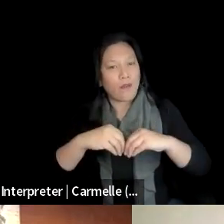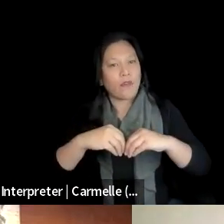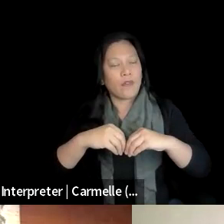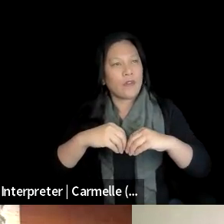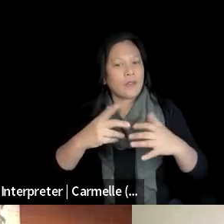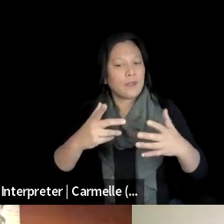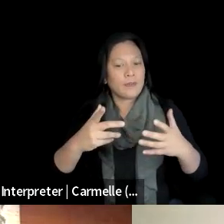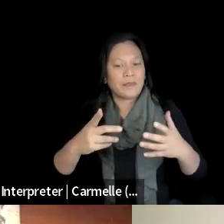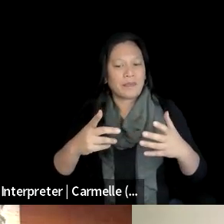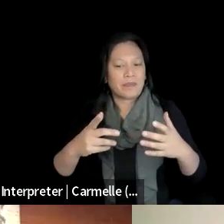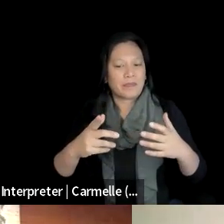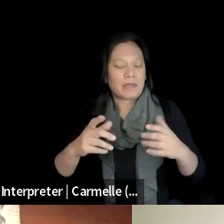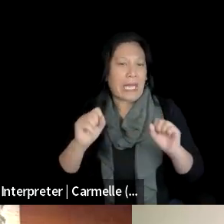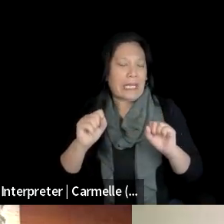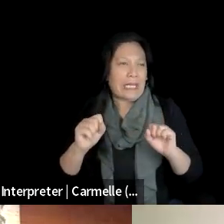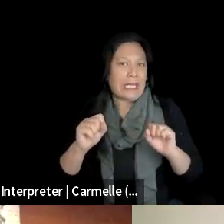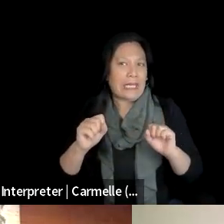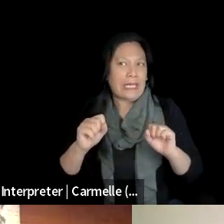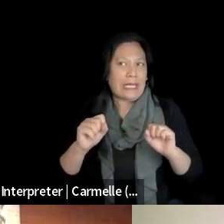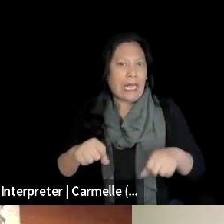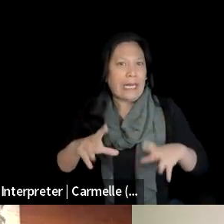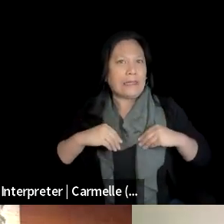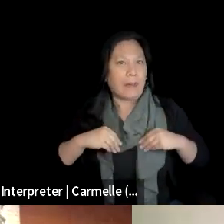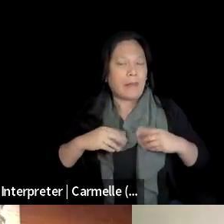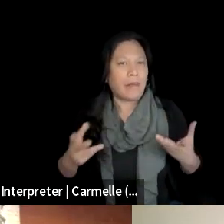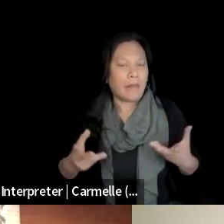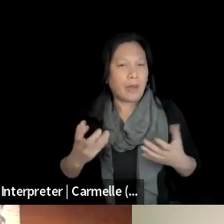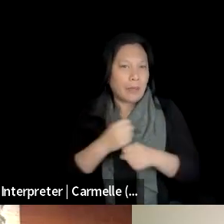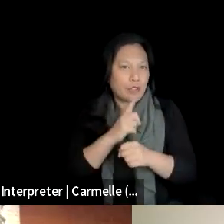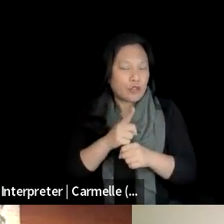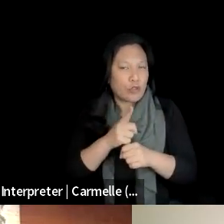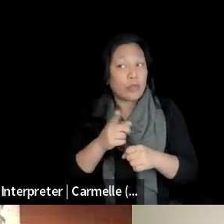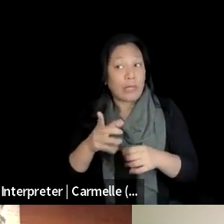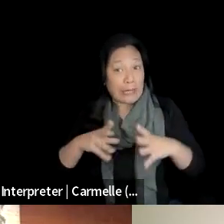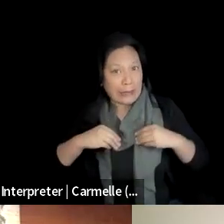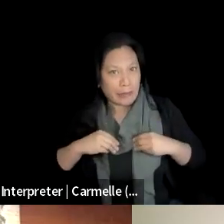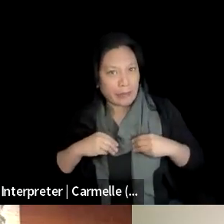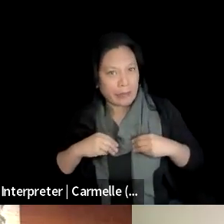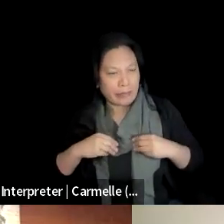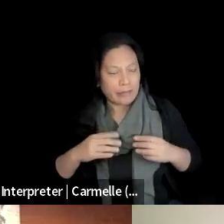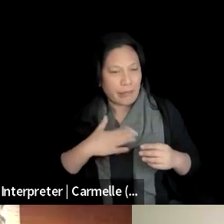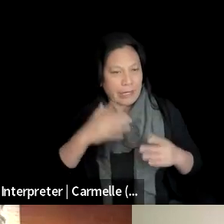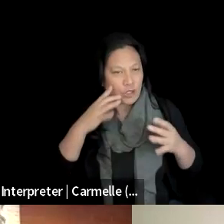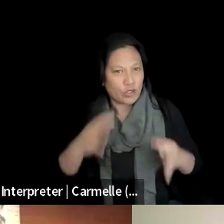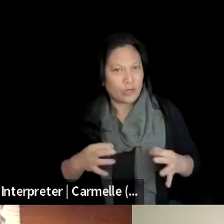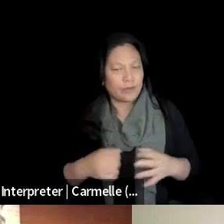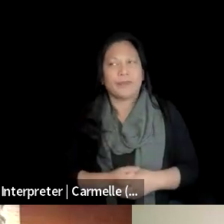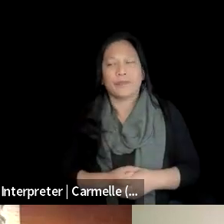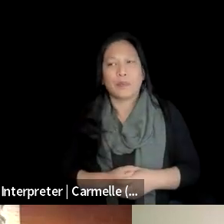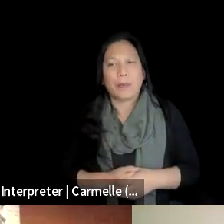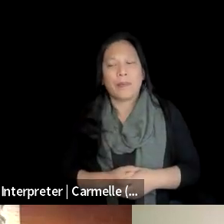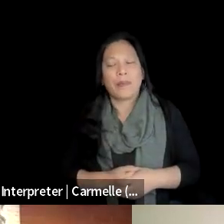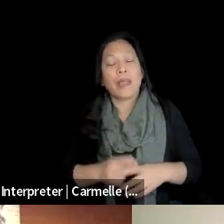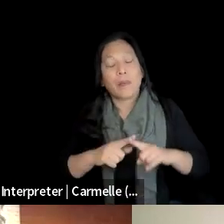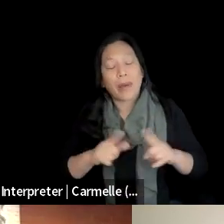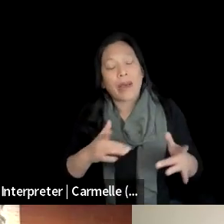yeah, like can live with this decision that I've made. But most often than not,